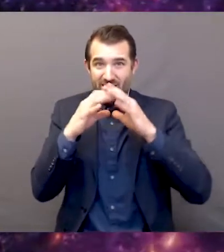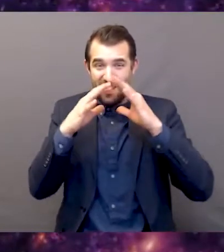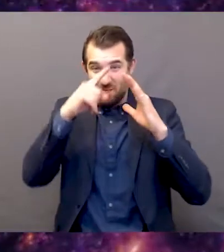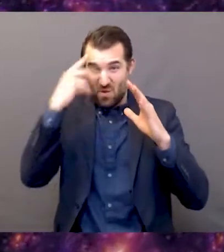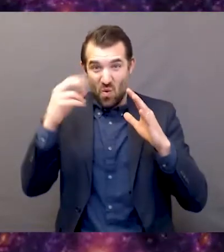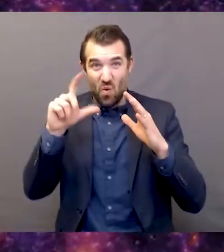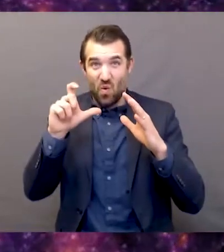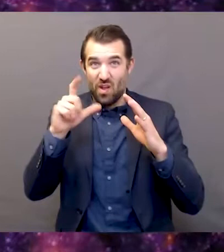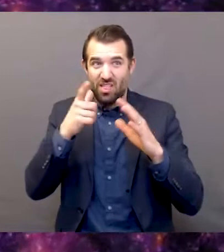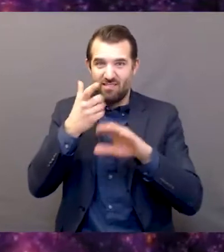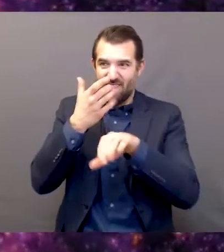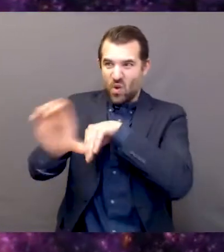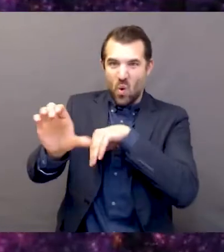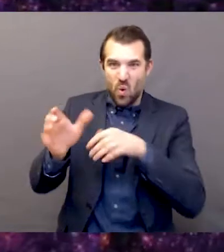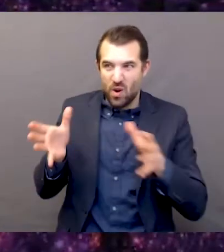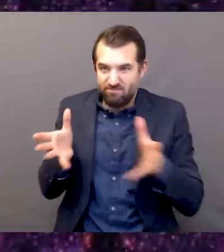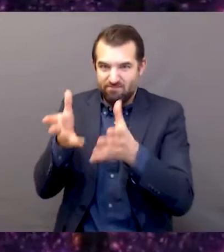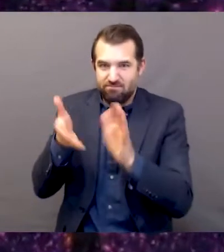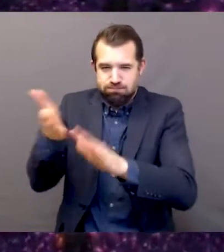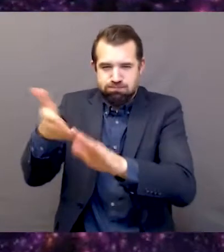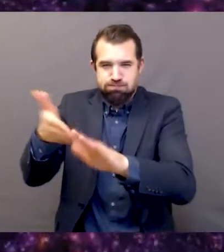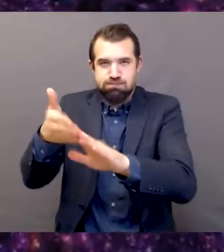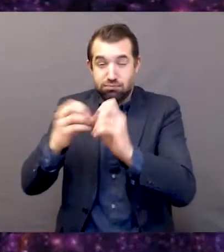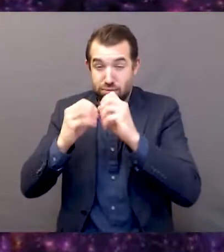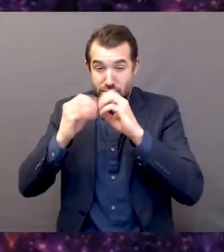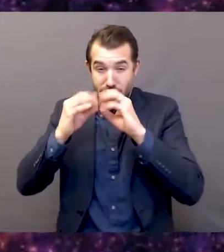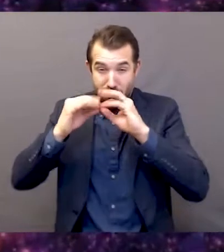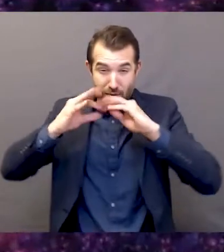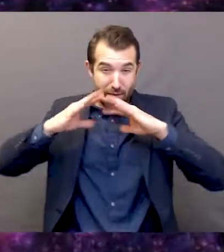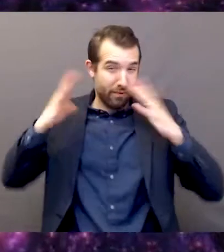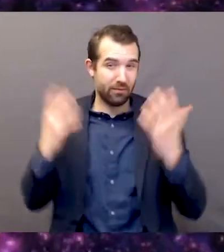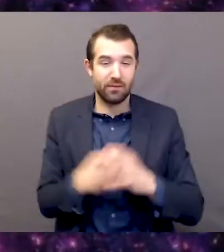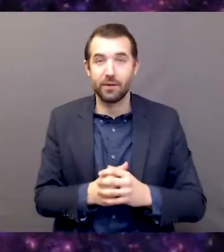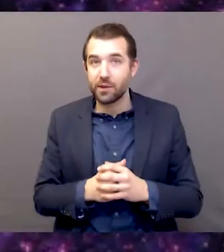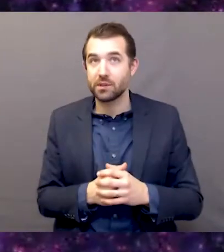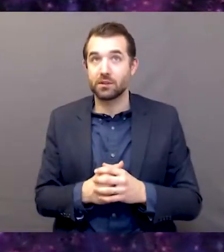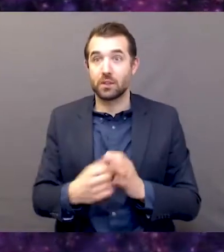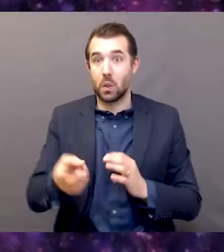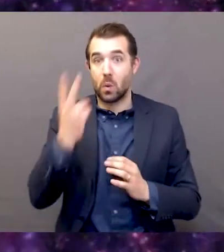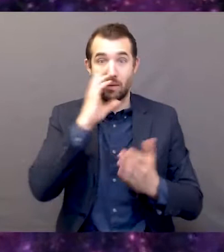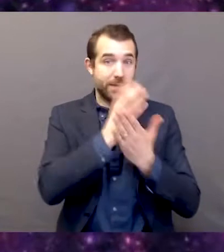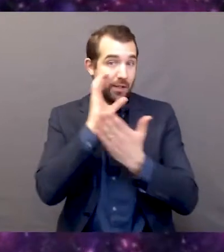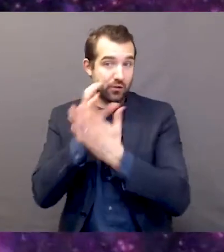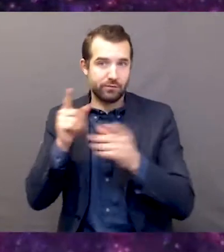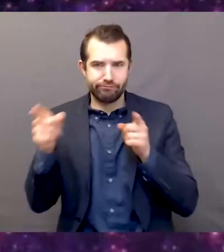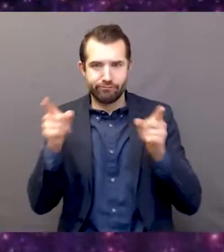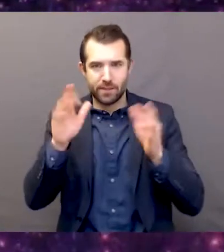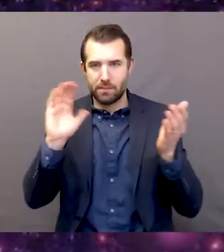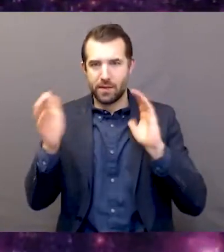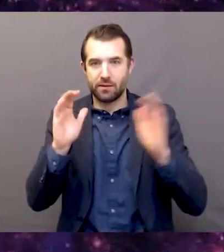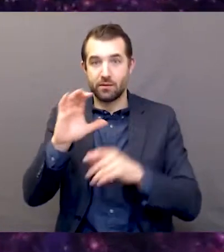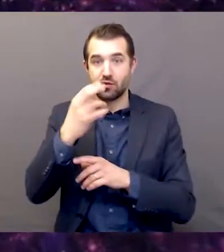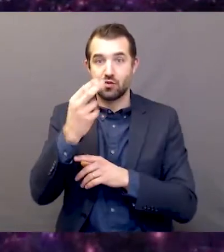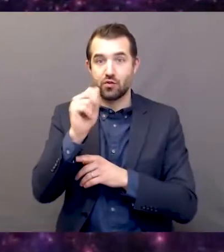hole. And this jet then inflates cavities. And you see that nicely here with two matched images. This is Chandra